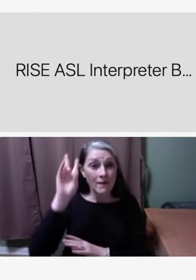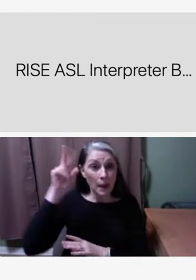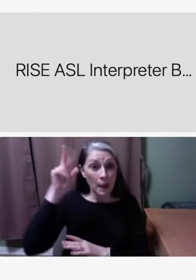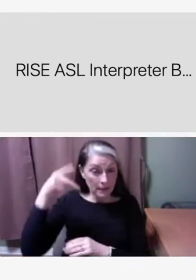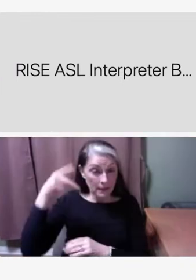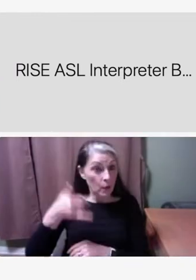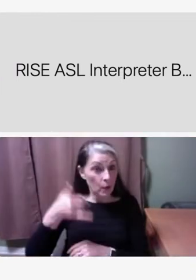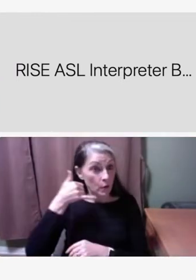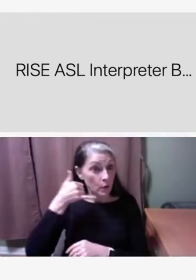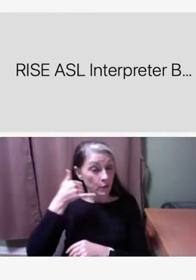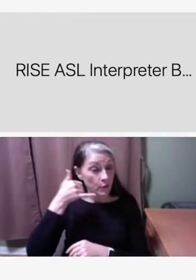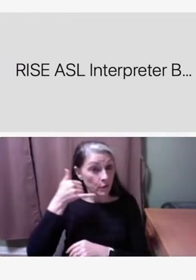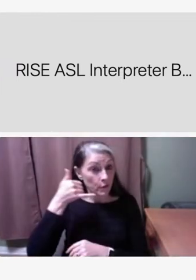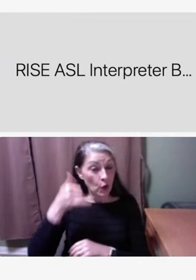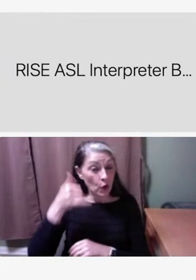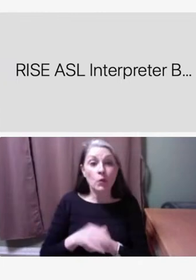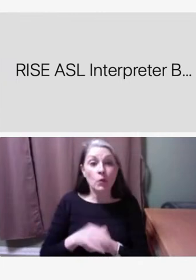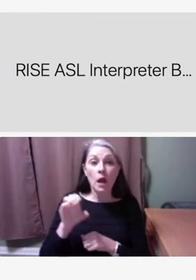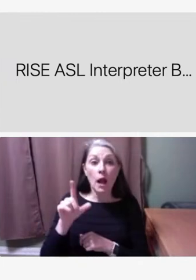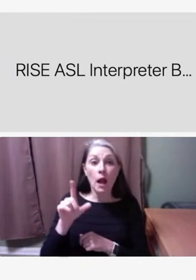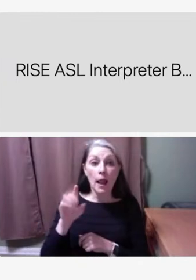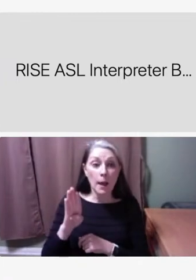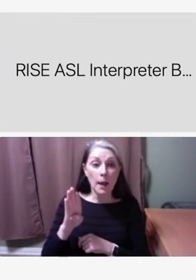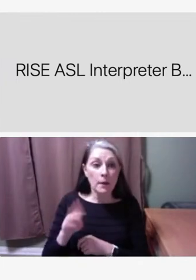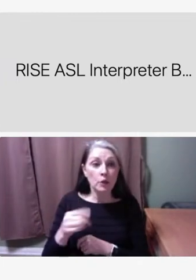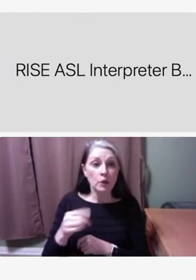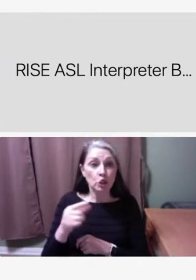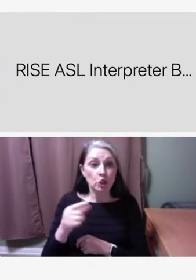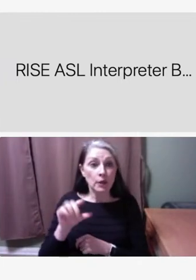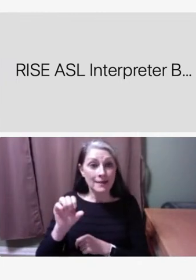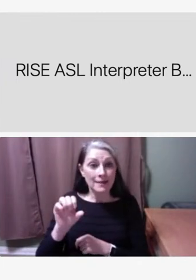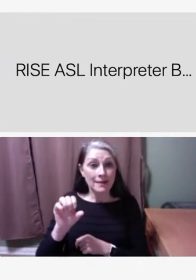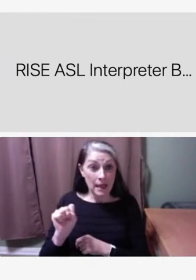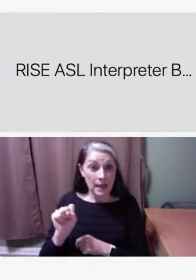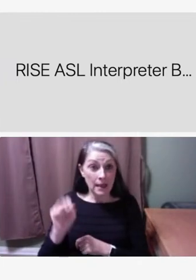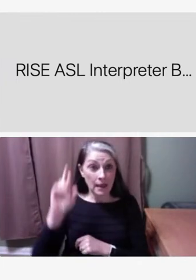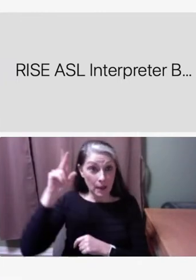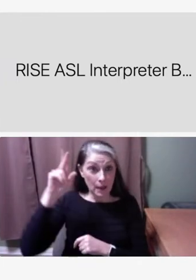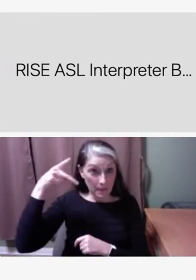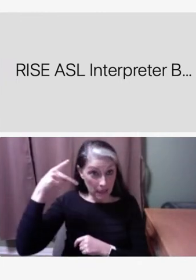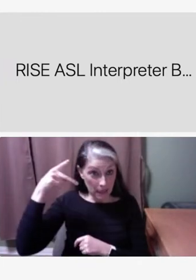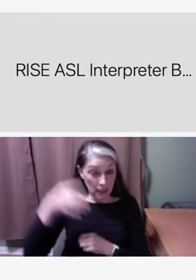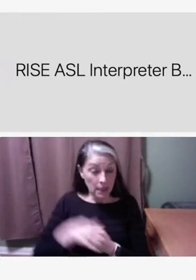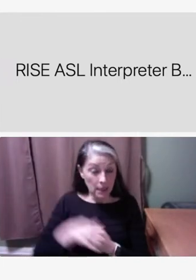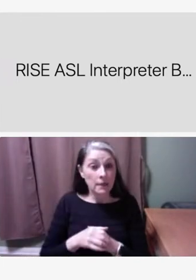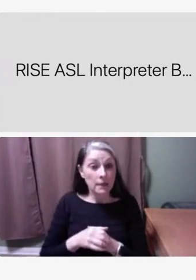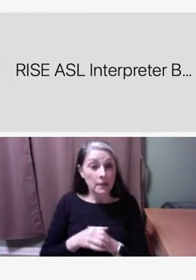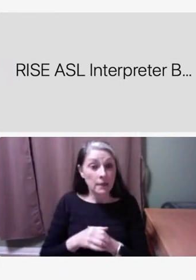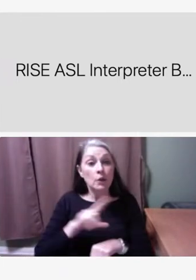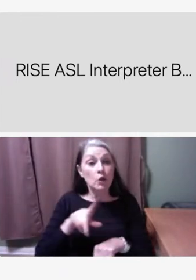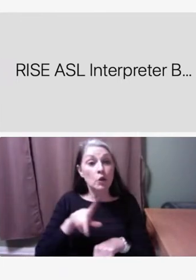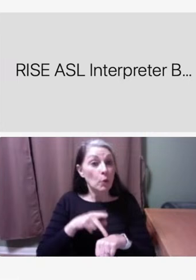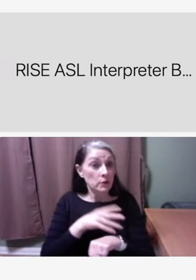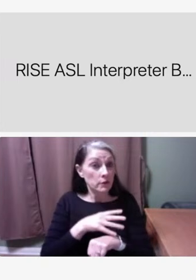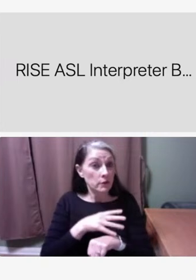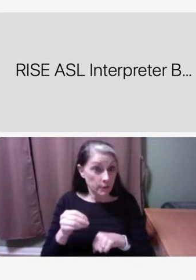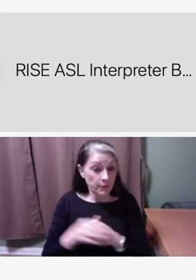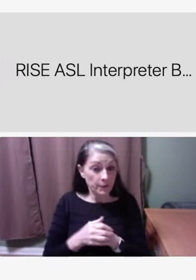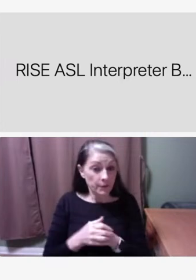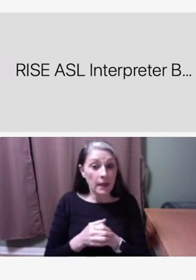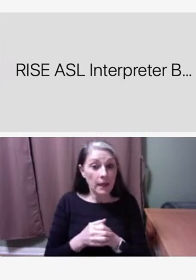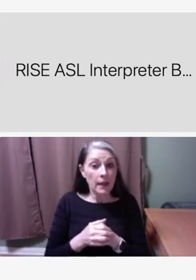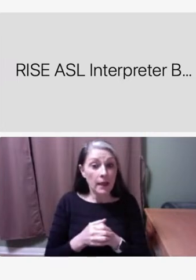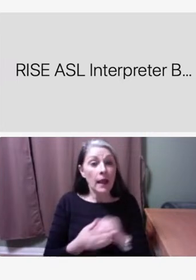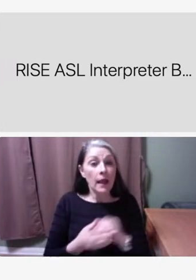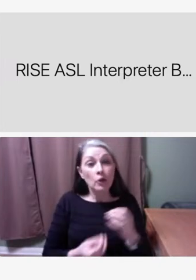Ms. Richards, the GSA, run by Vice Principal and Principal Fryho and Hampton, and Gardening, run by our librarian,